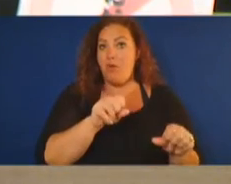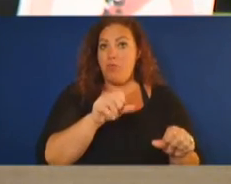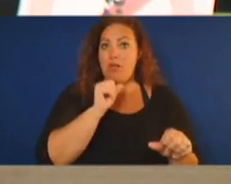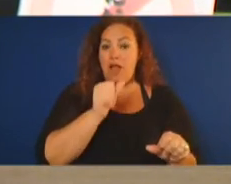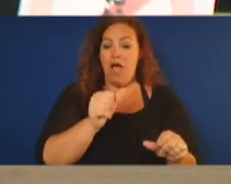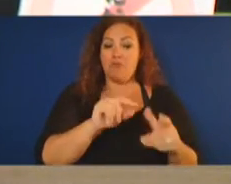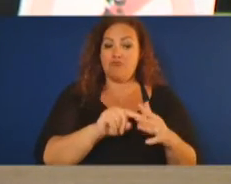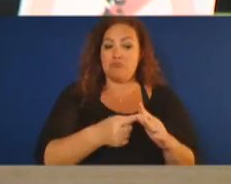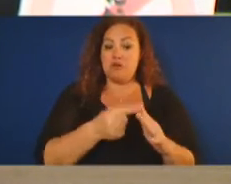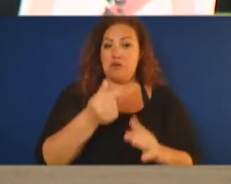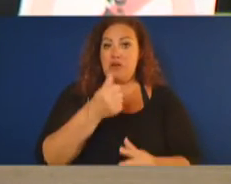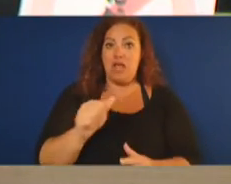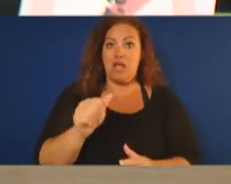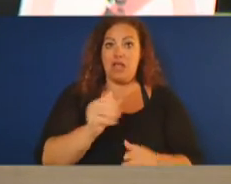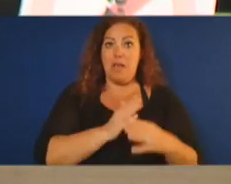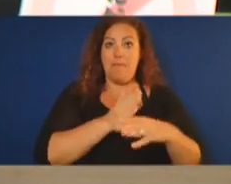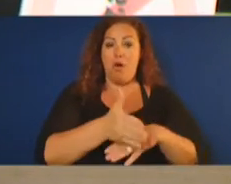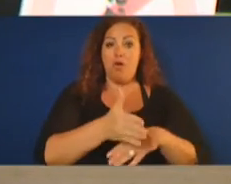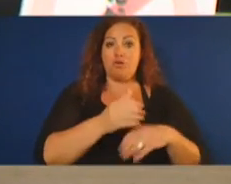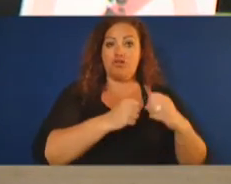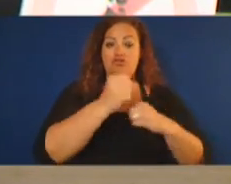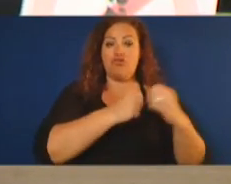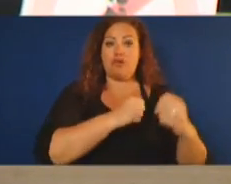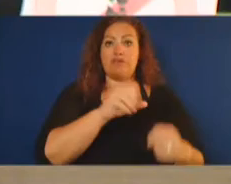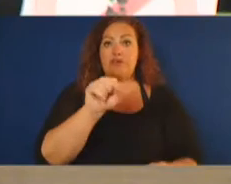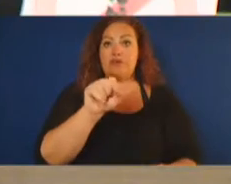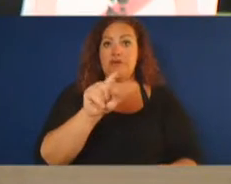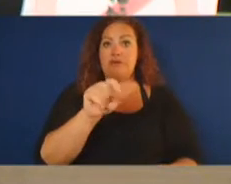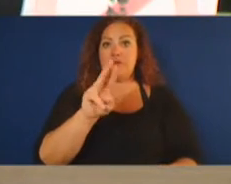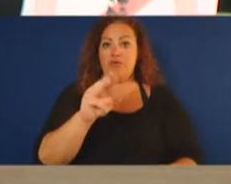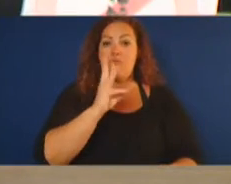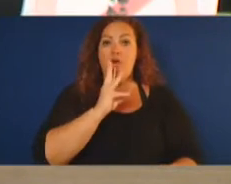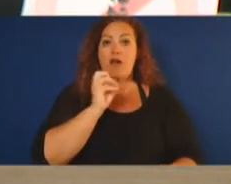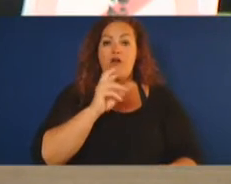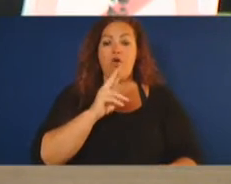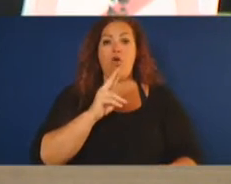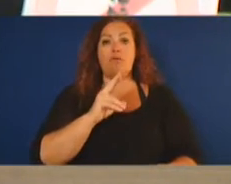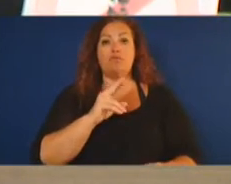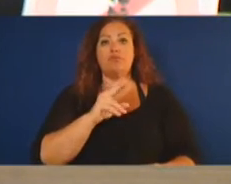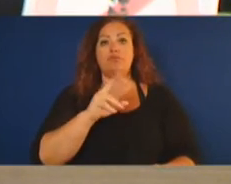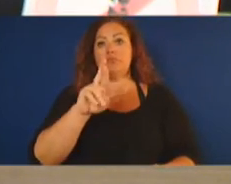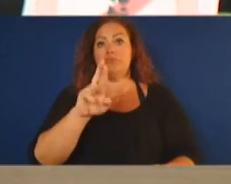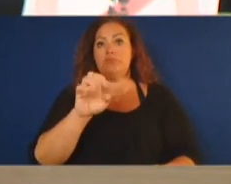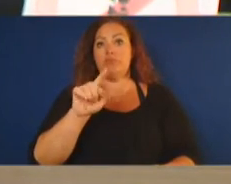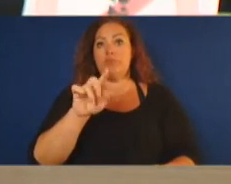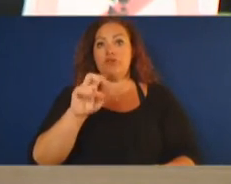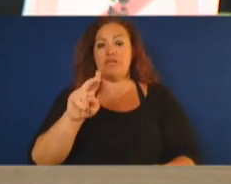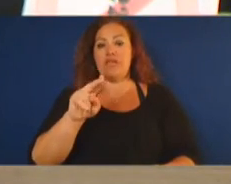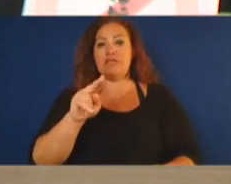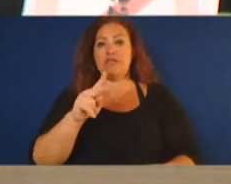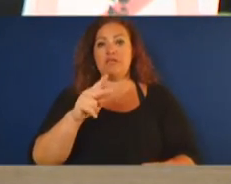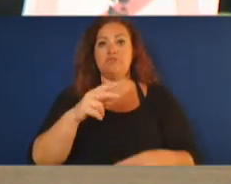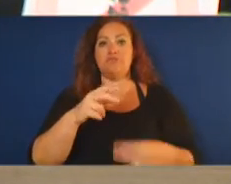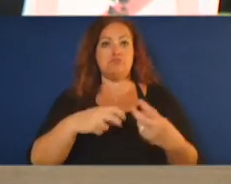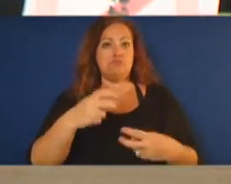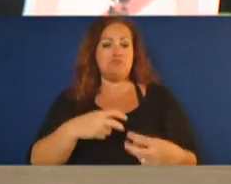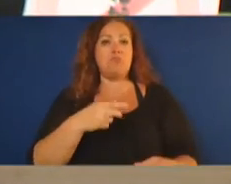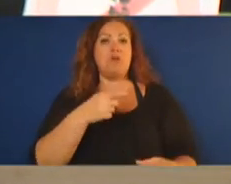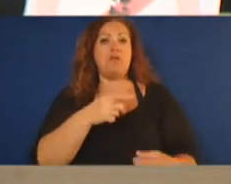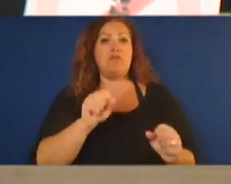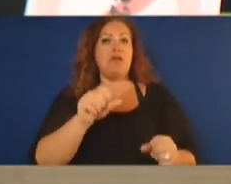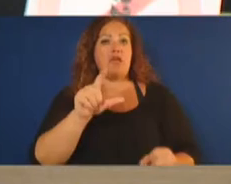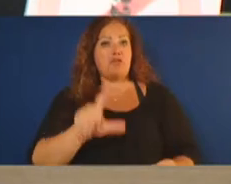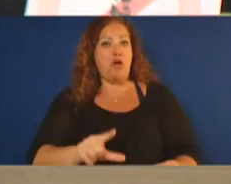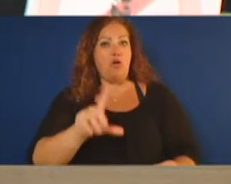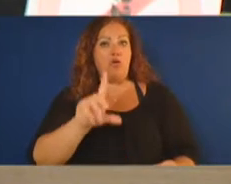any post construction storm water or detention requirements they could do it at a low density uh you know remove